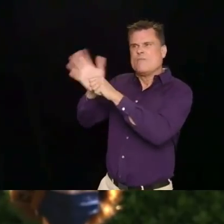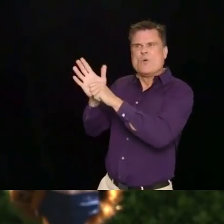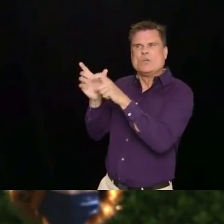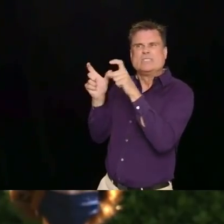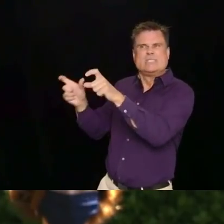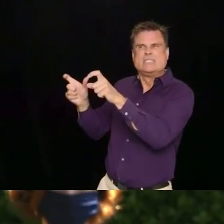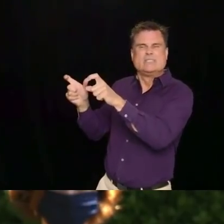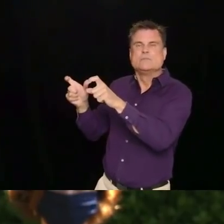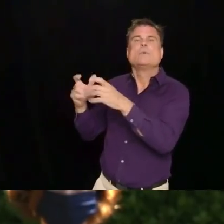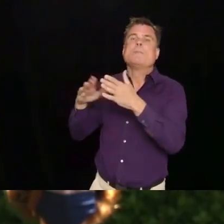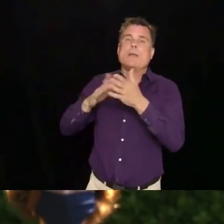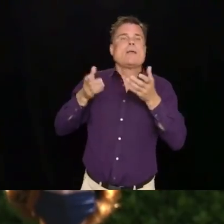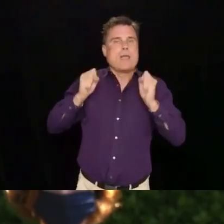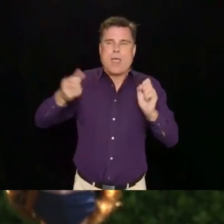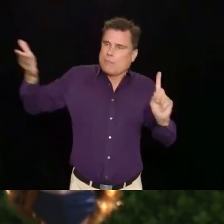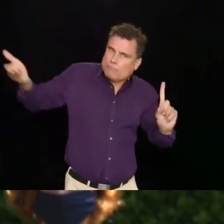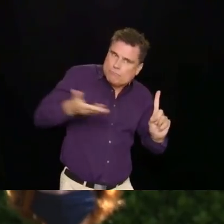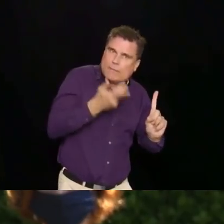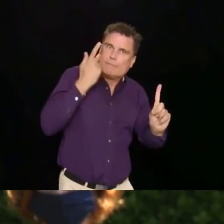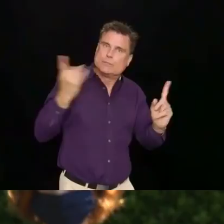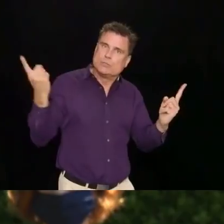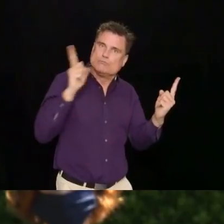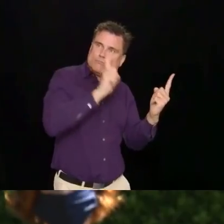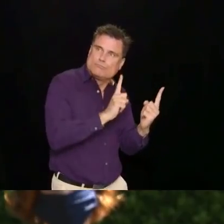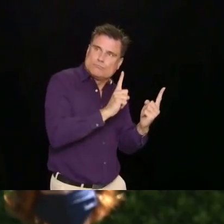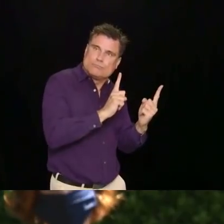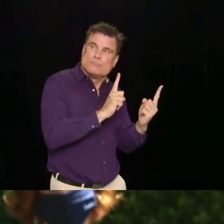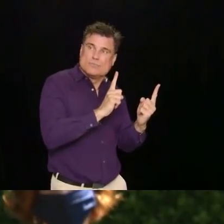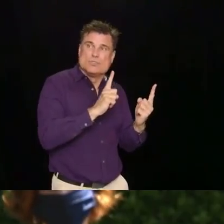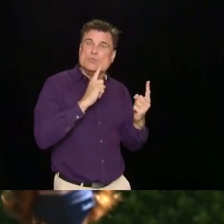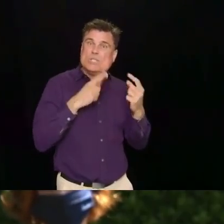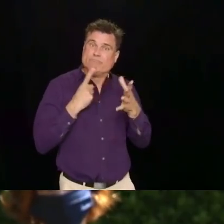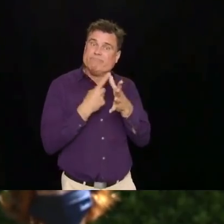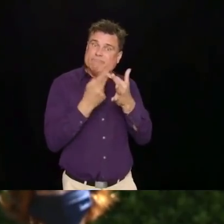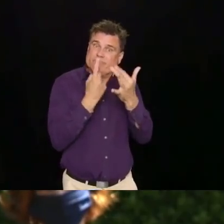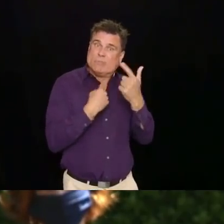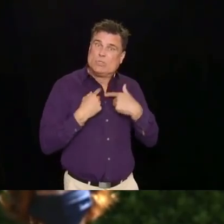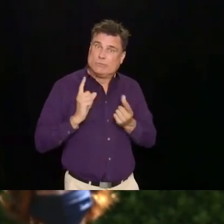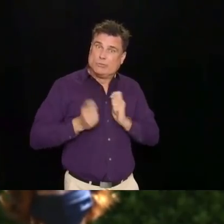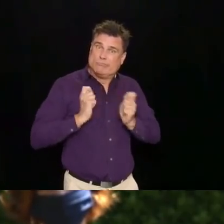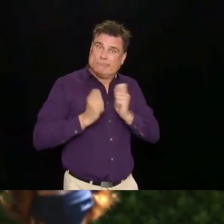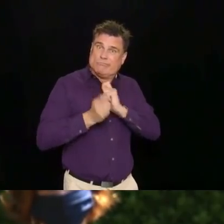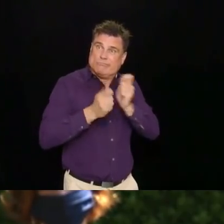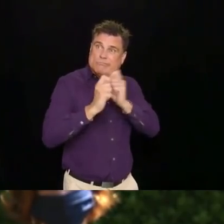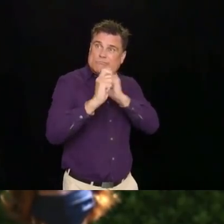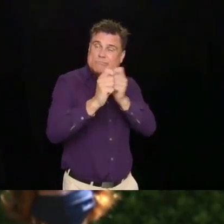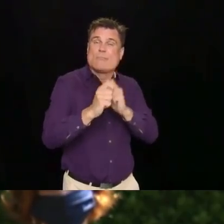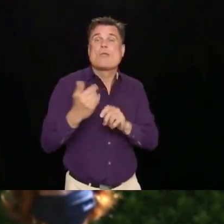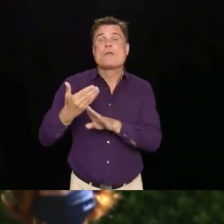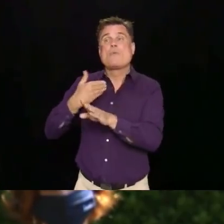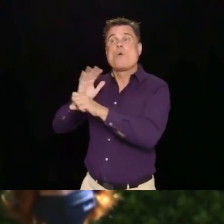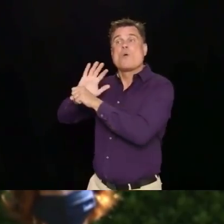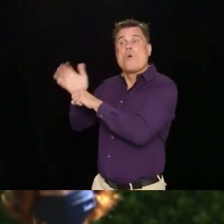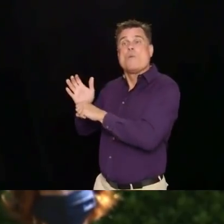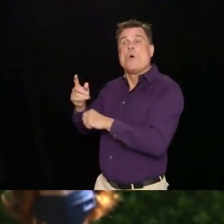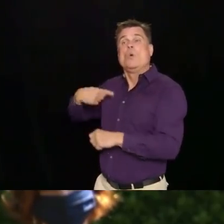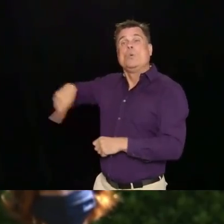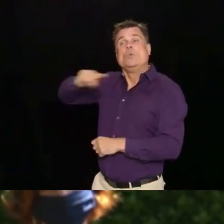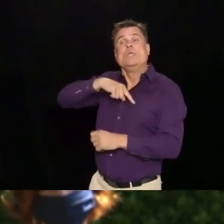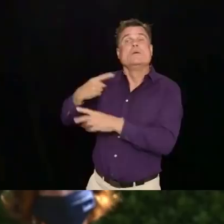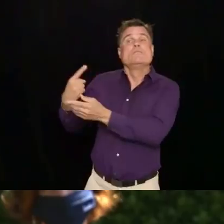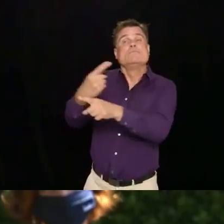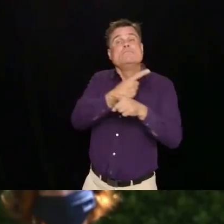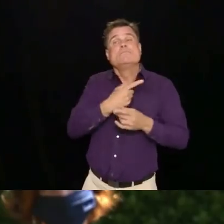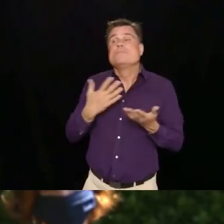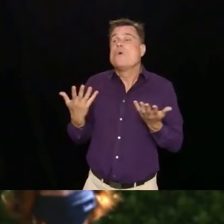visitors programs to go ahead. So these are all significant changes. Before the pandemic, we often talked about a real challenge